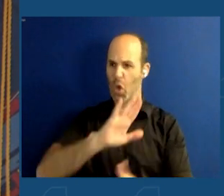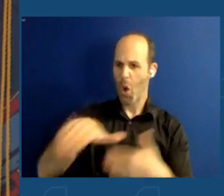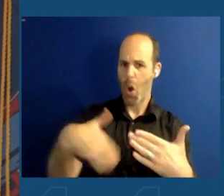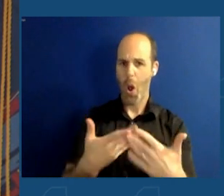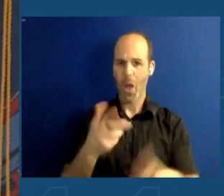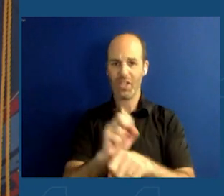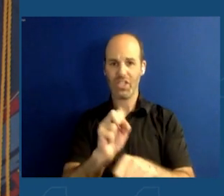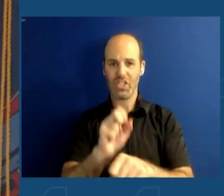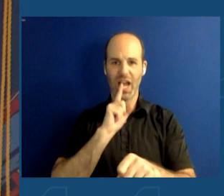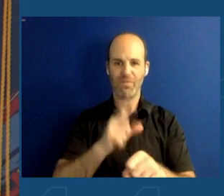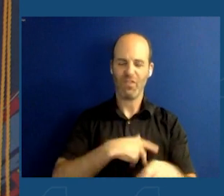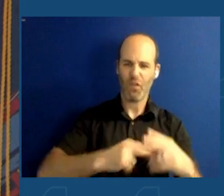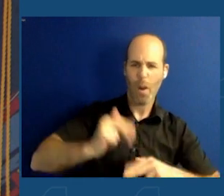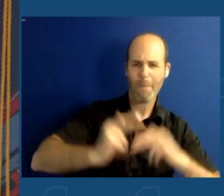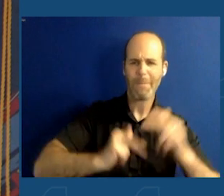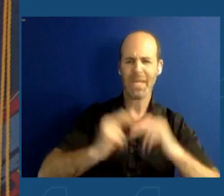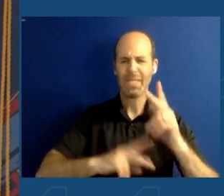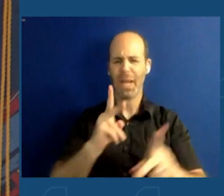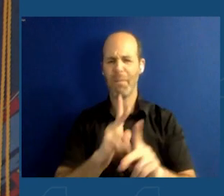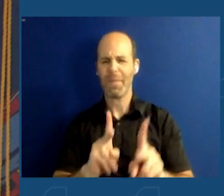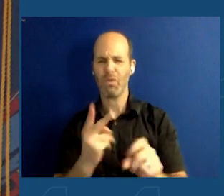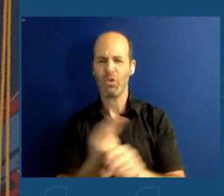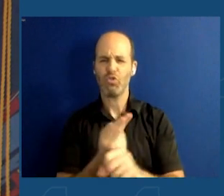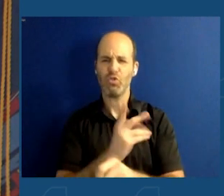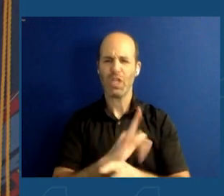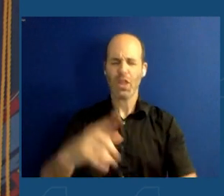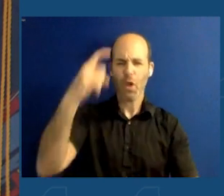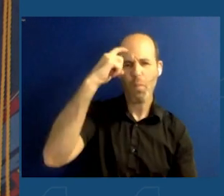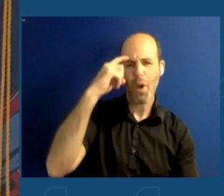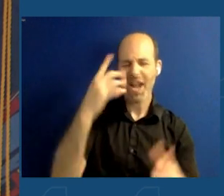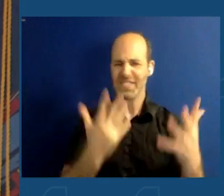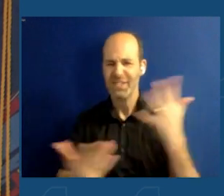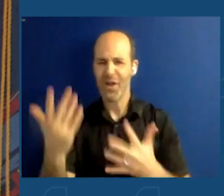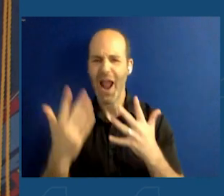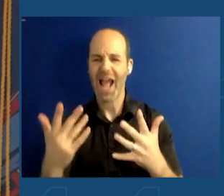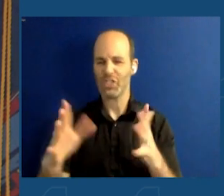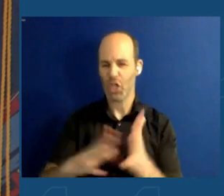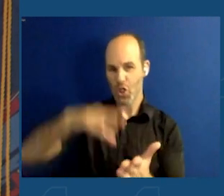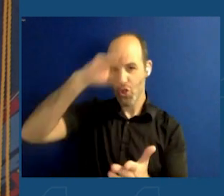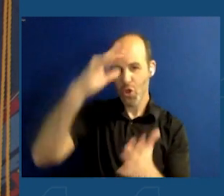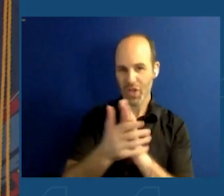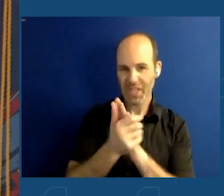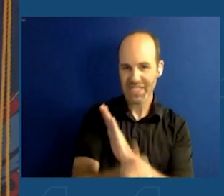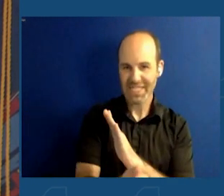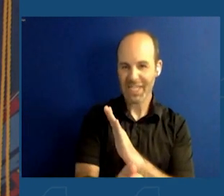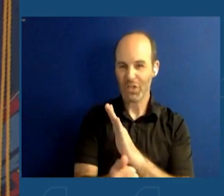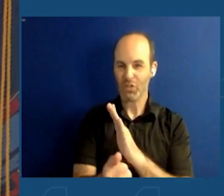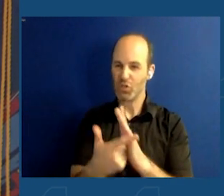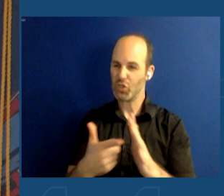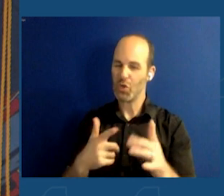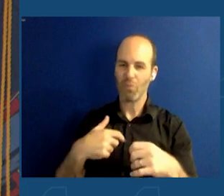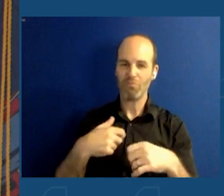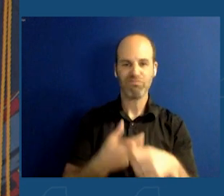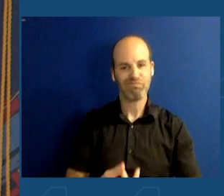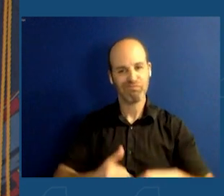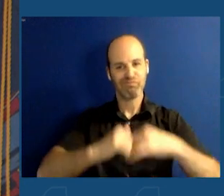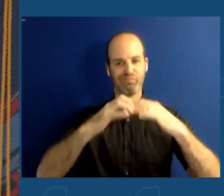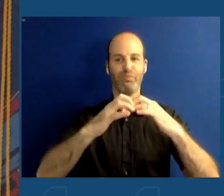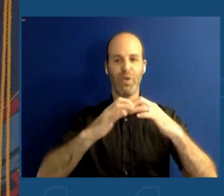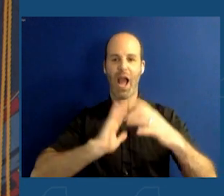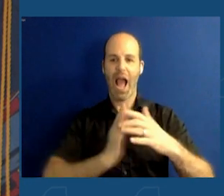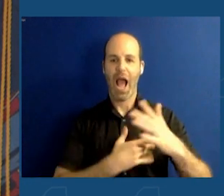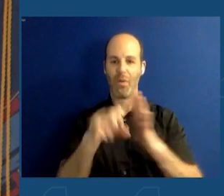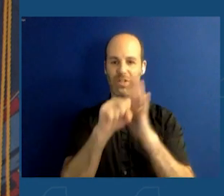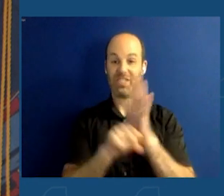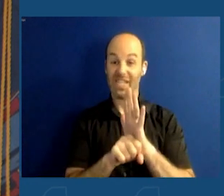their hands and their minds and just you're learning the skills that are going to help build back our state, because we've got some very exciting projects